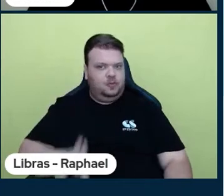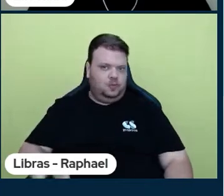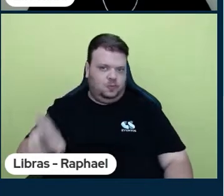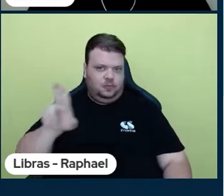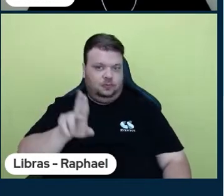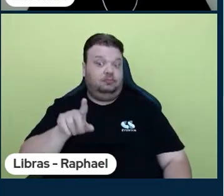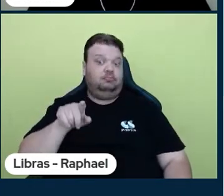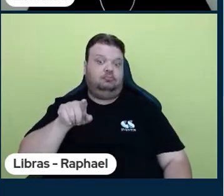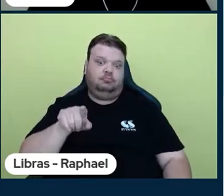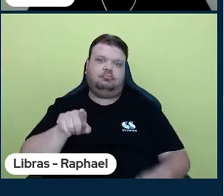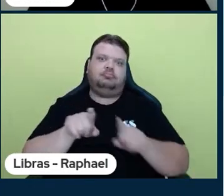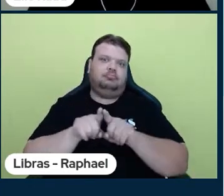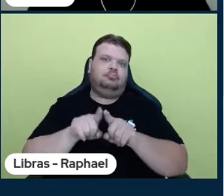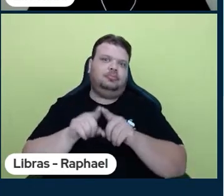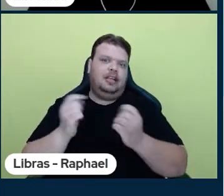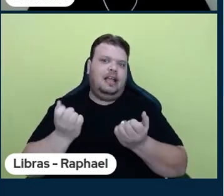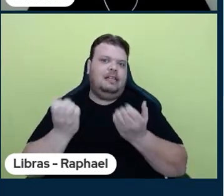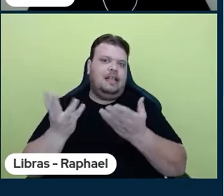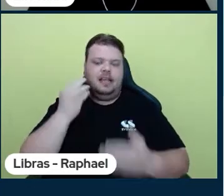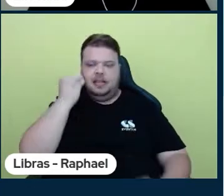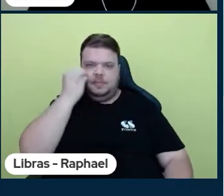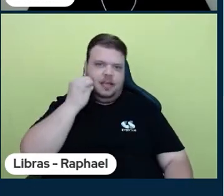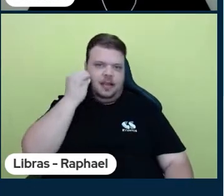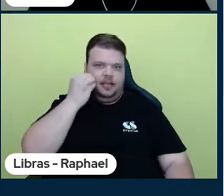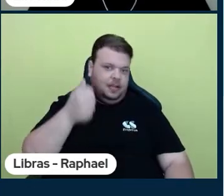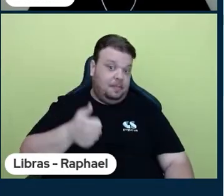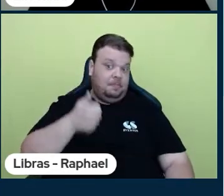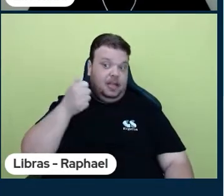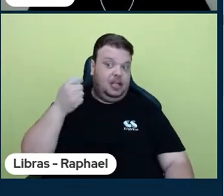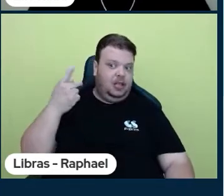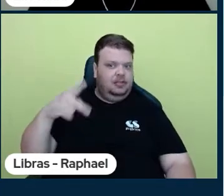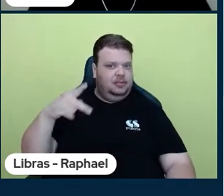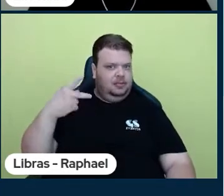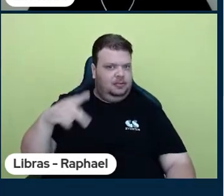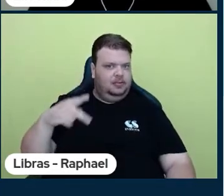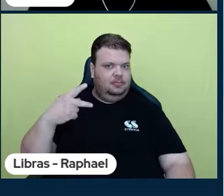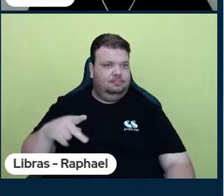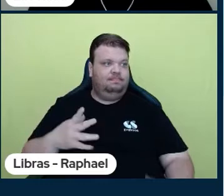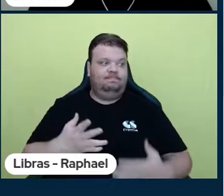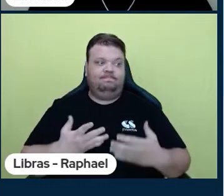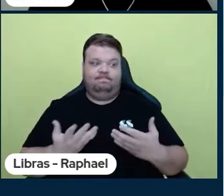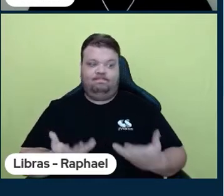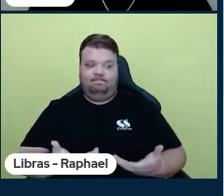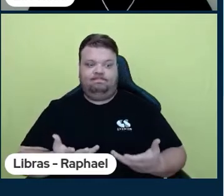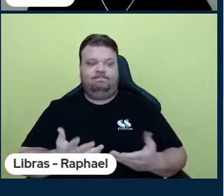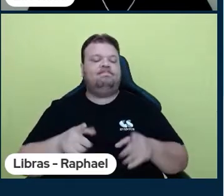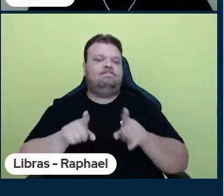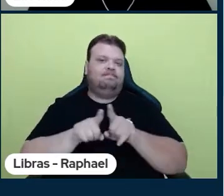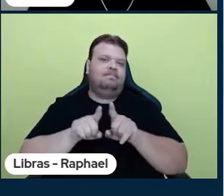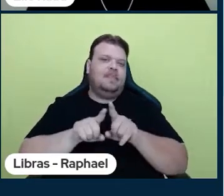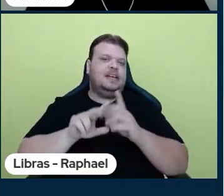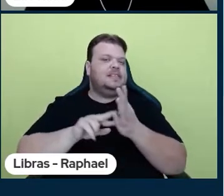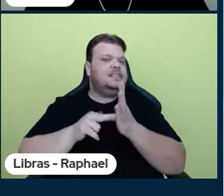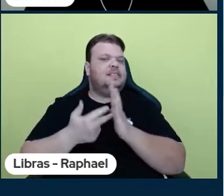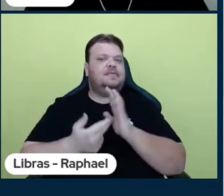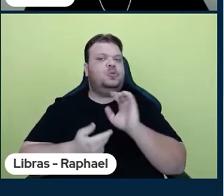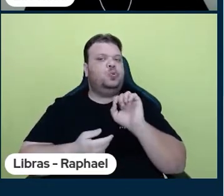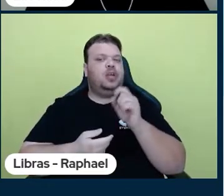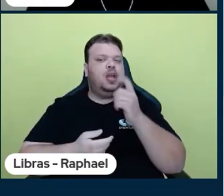user retention on the website, on our website, which is also one SEO signal for